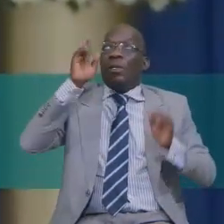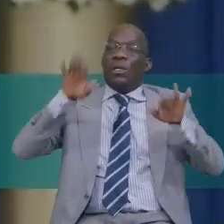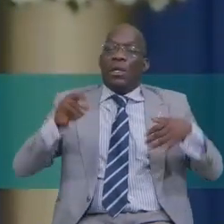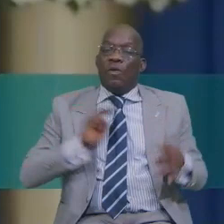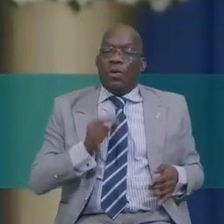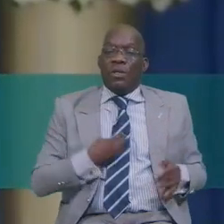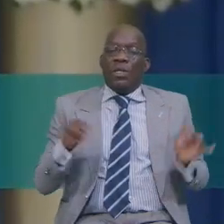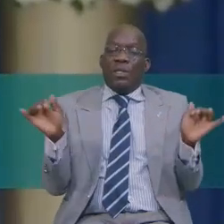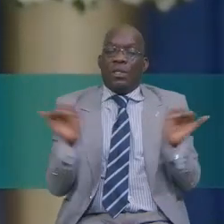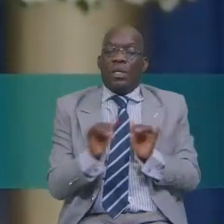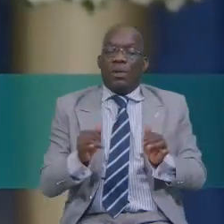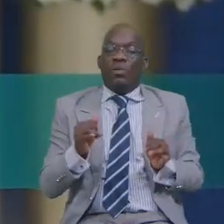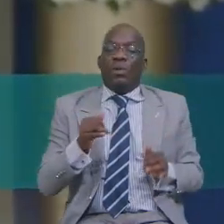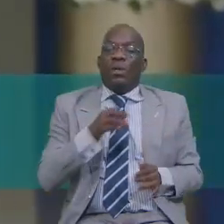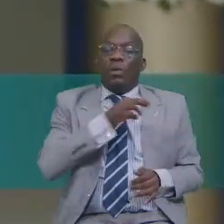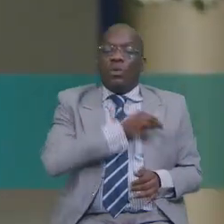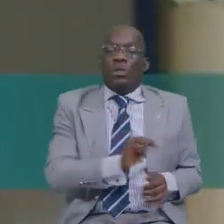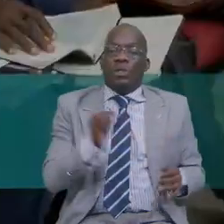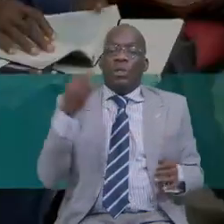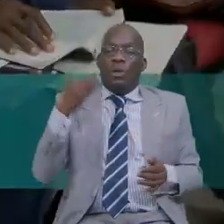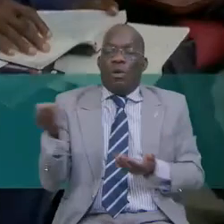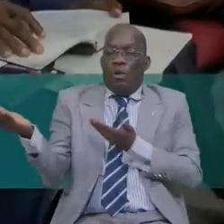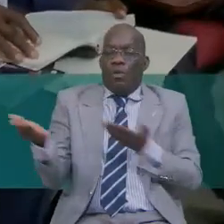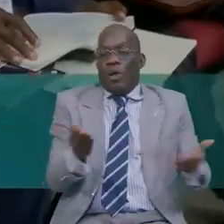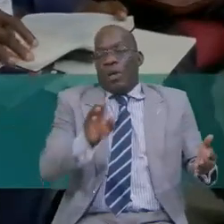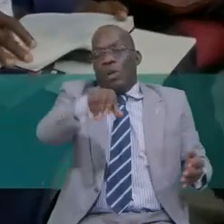ministry of reconciliation.